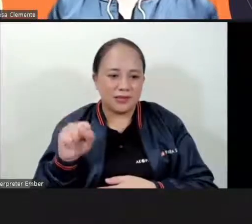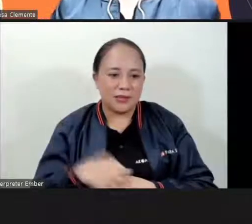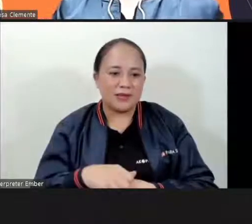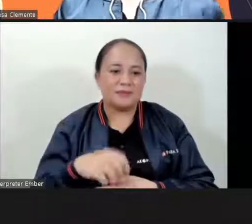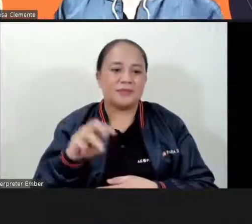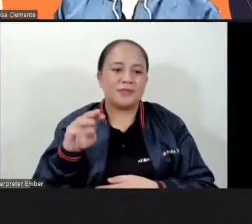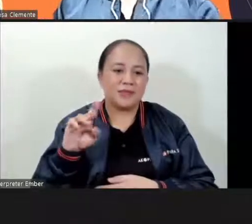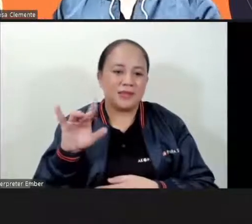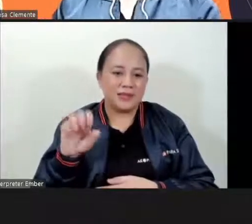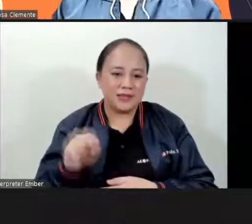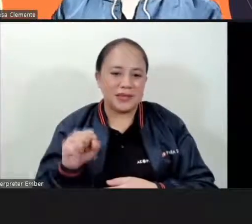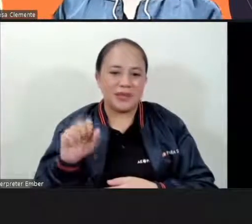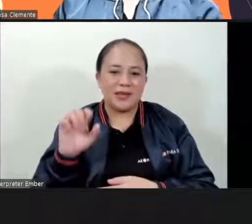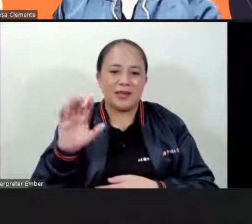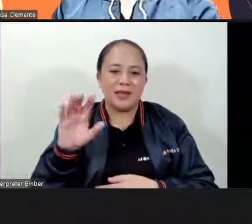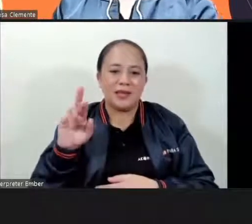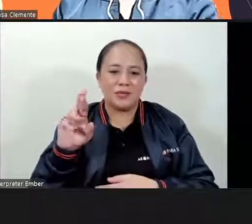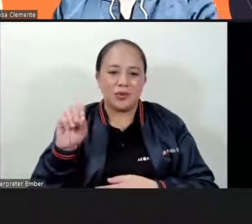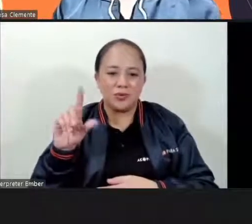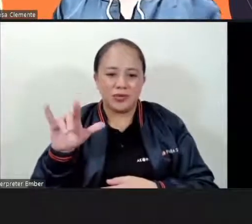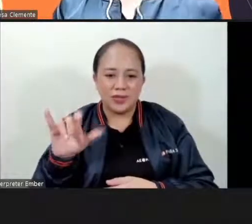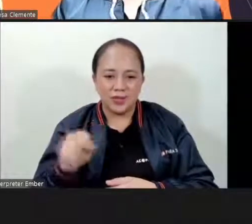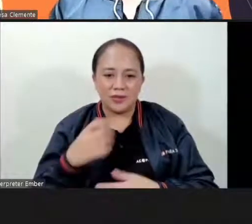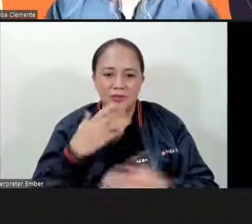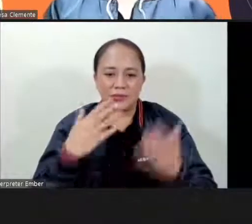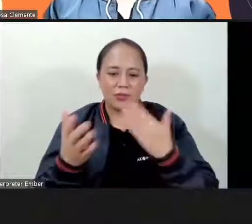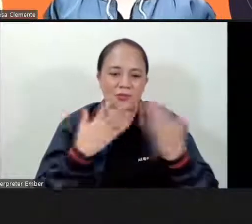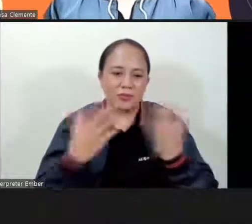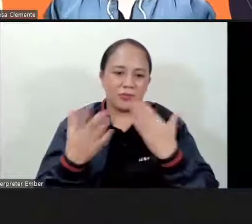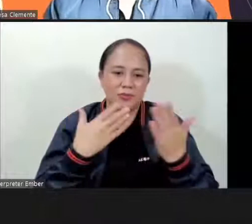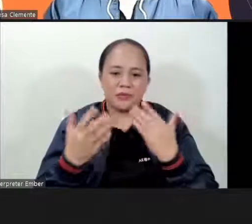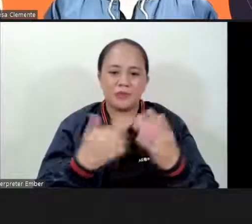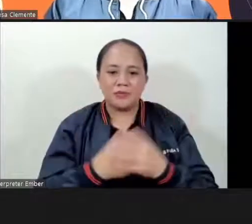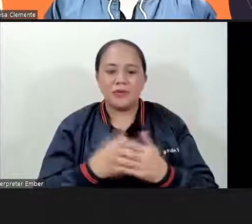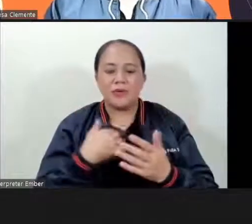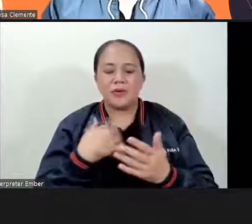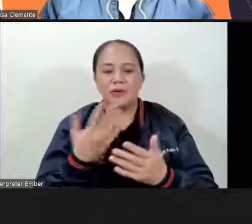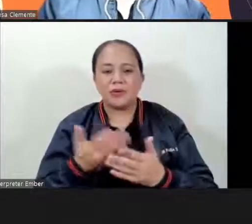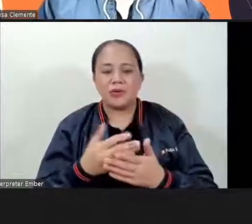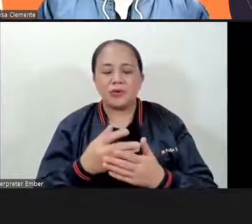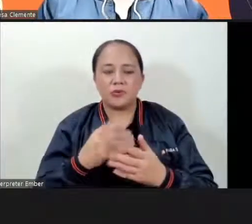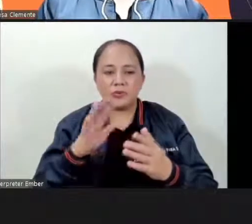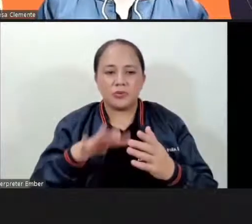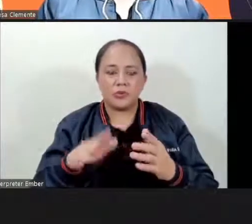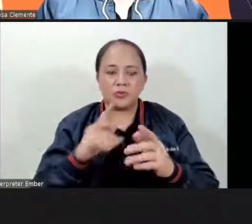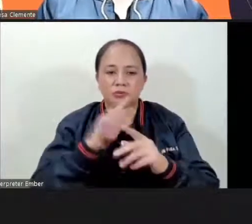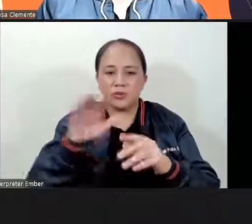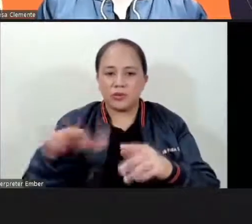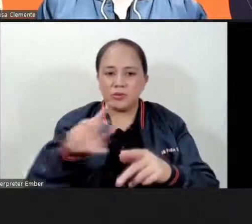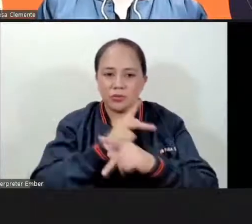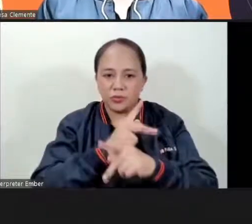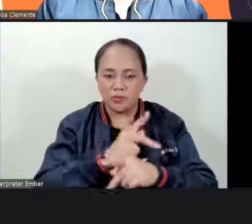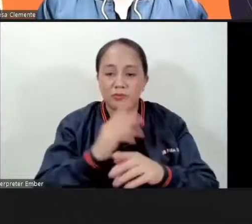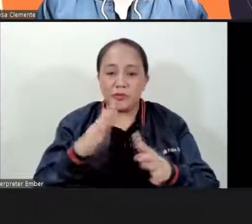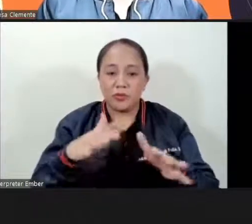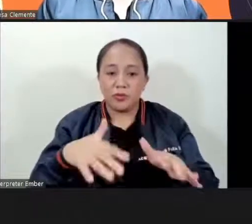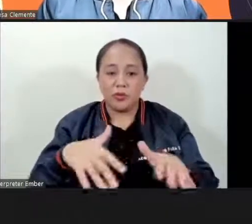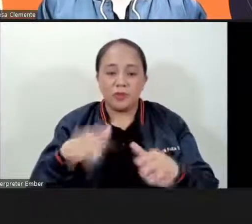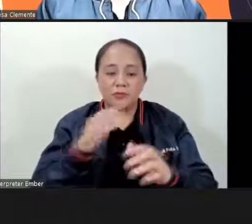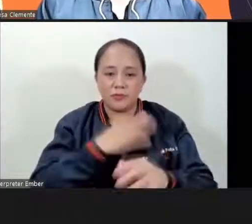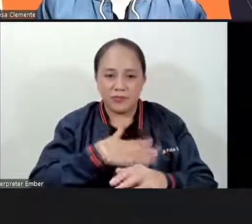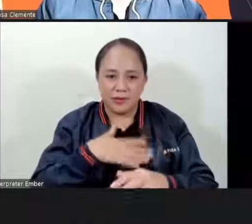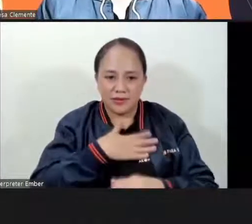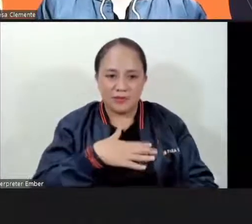of breaking barriers in your in the field of child protection. And before we let you go, can you